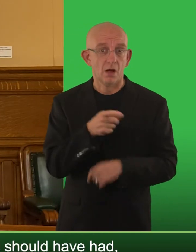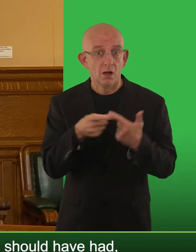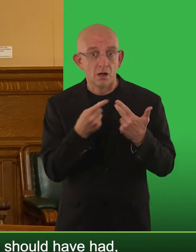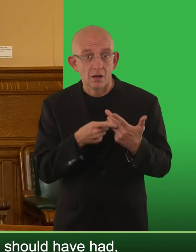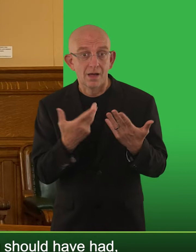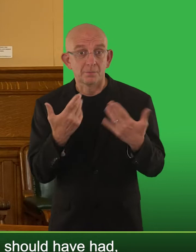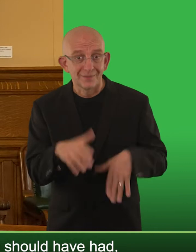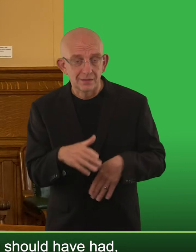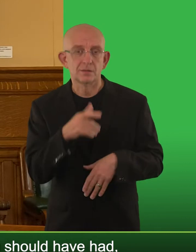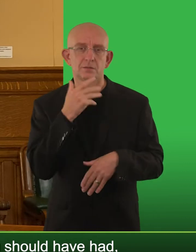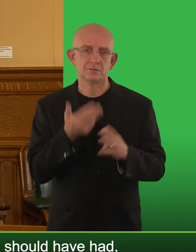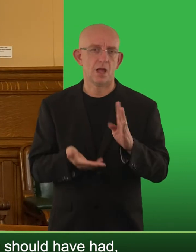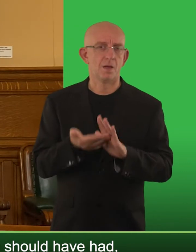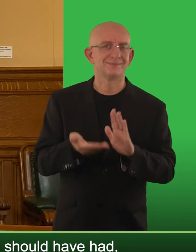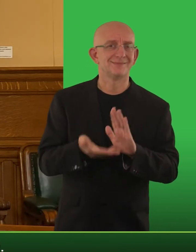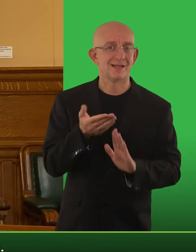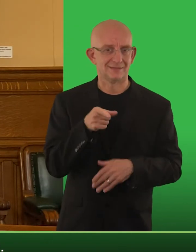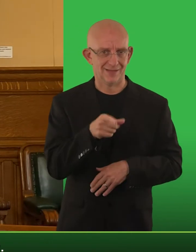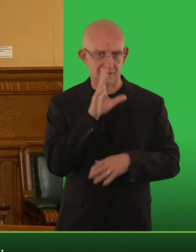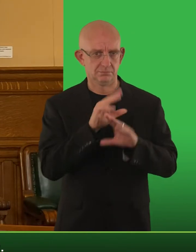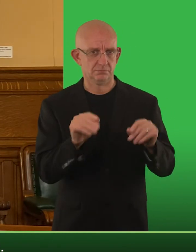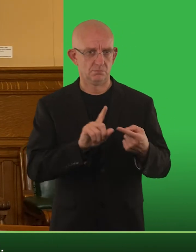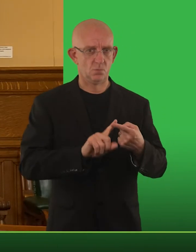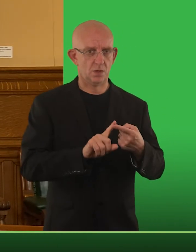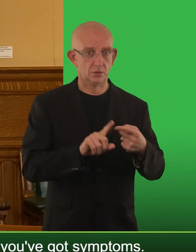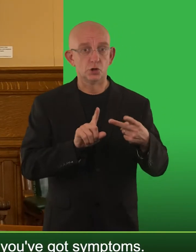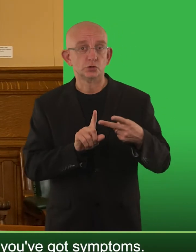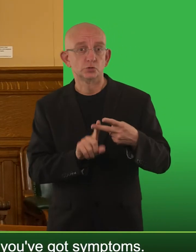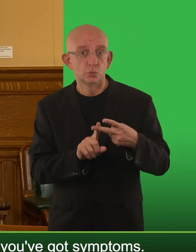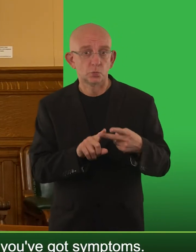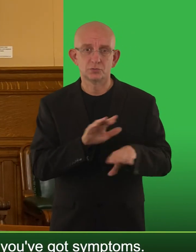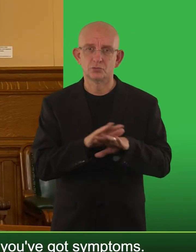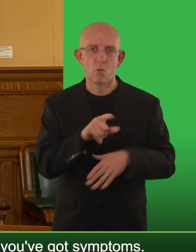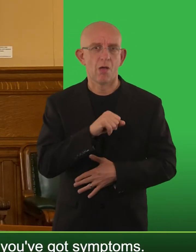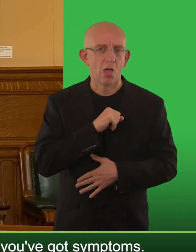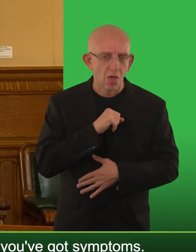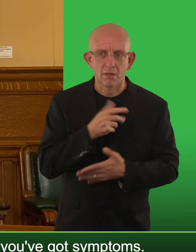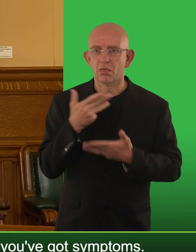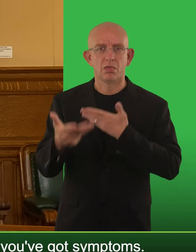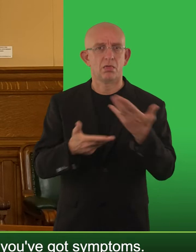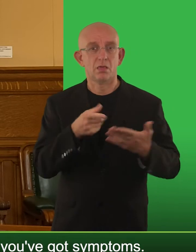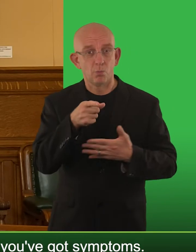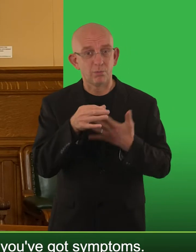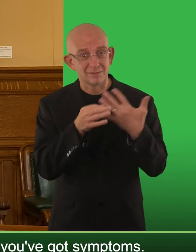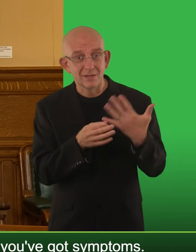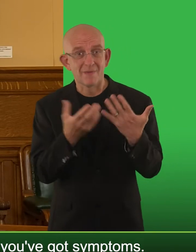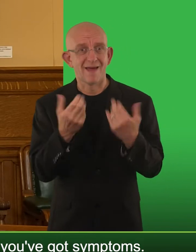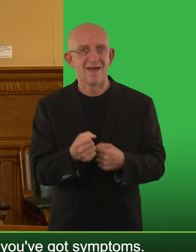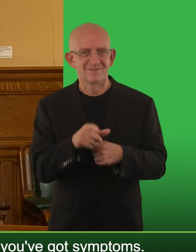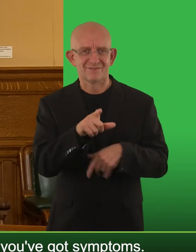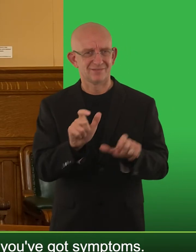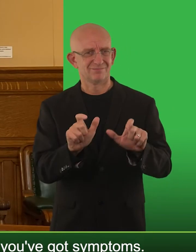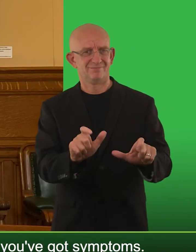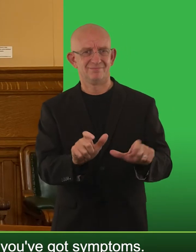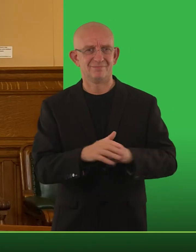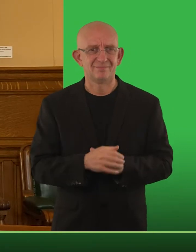haven't had all the vaccine that you should have had, please get up to date. That's message one. Message two is don't spread your bugs if you've